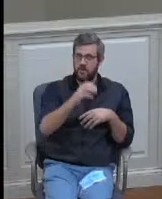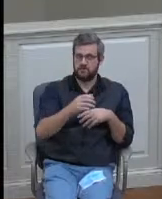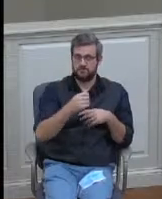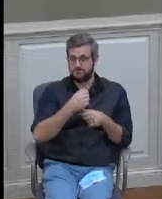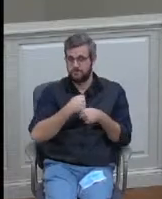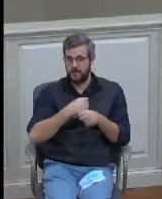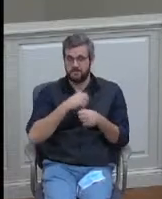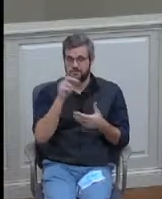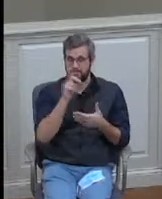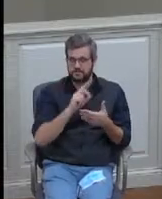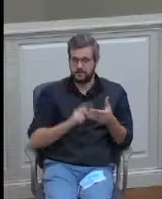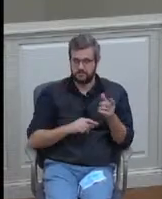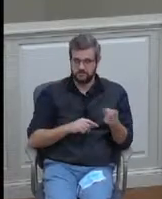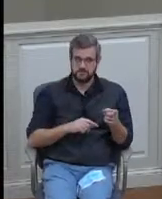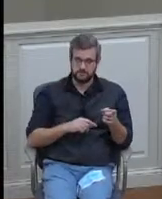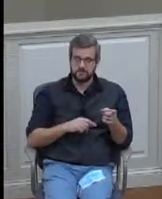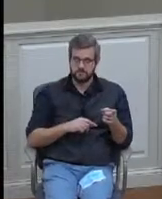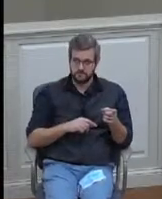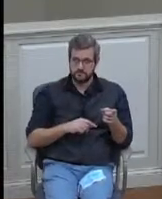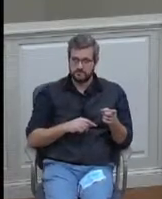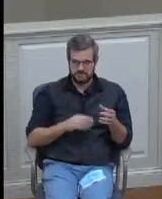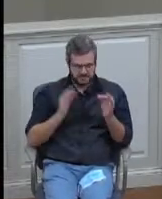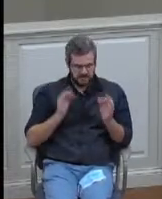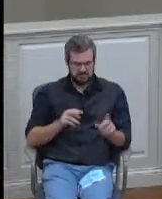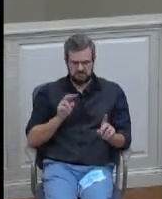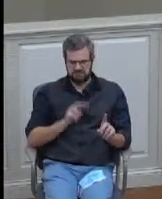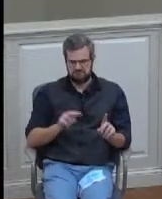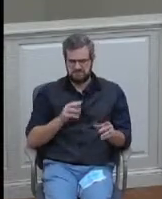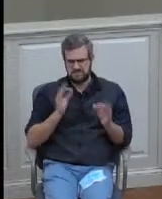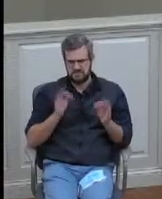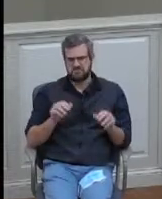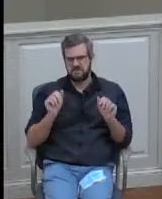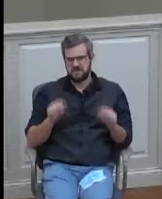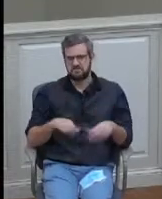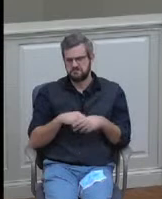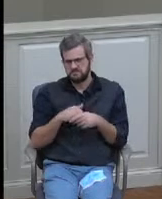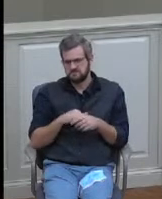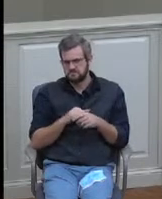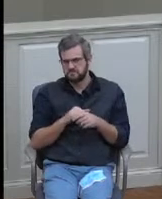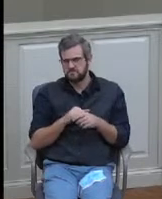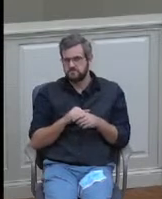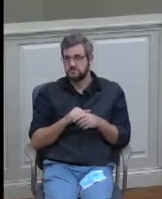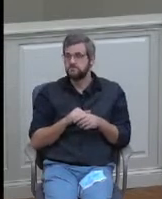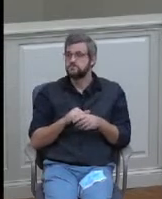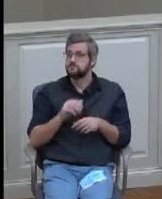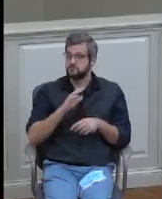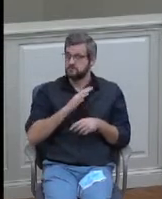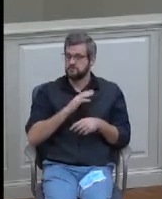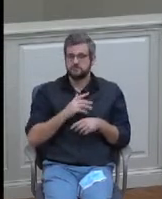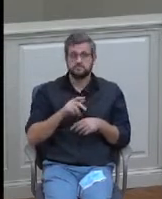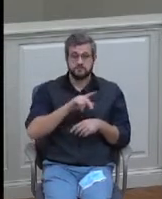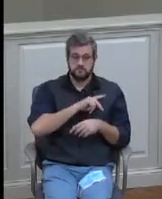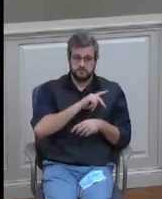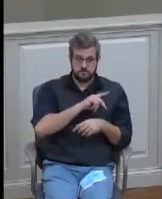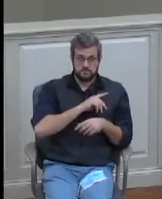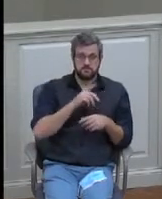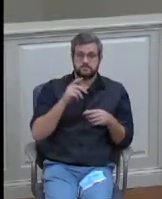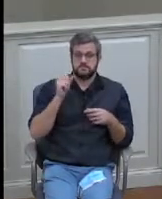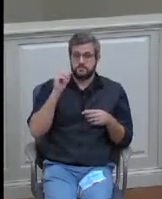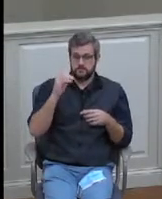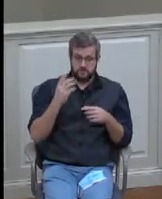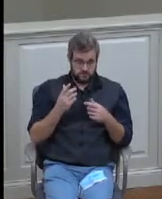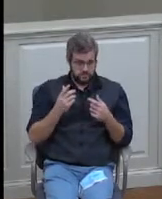find him definitely capable. Okay. Yep. So not only are we going to be getting